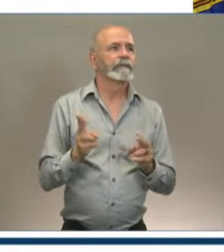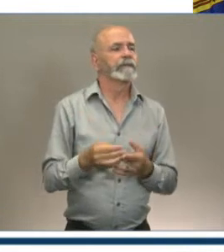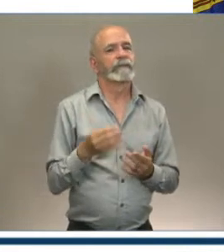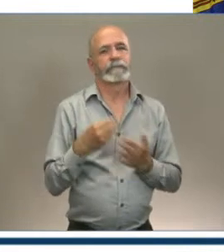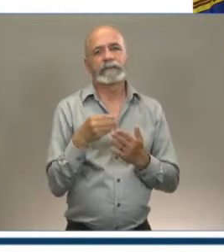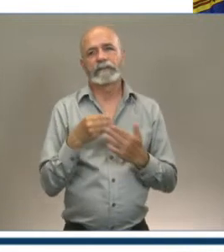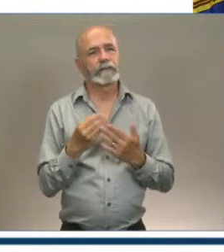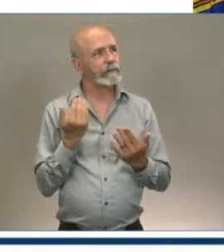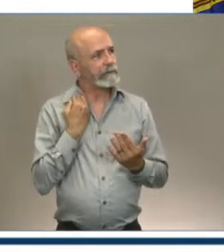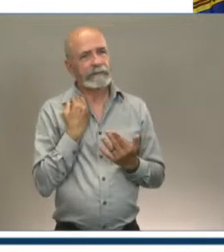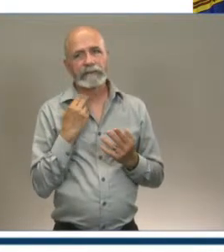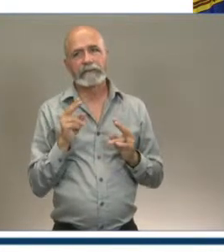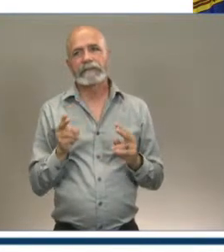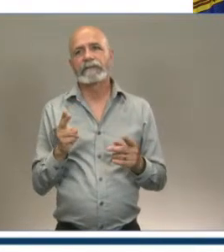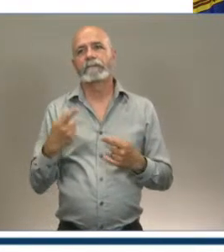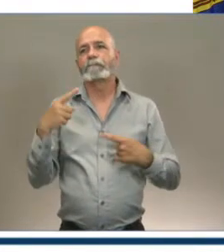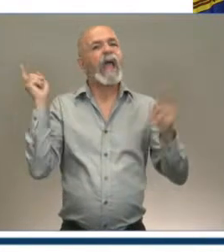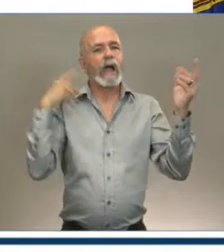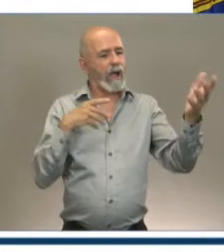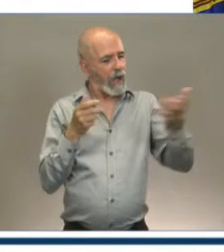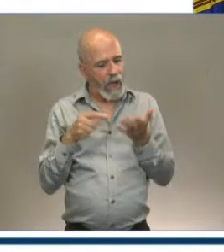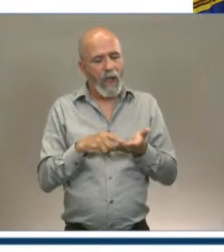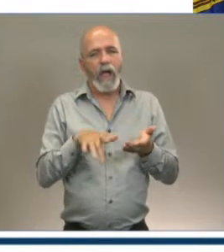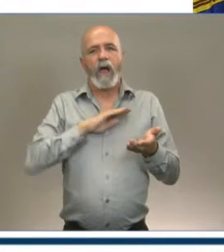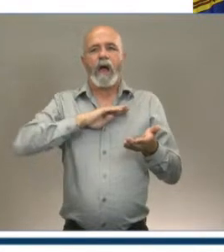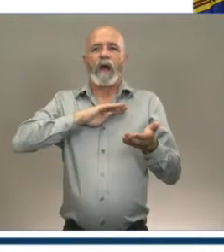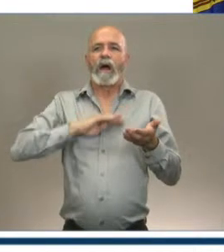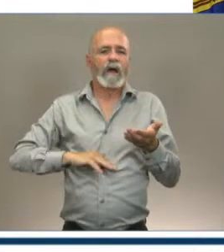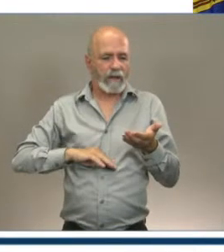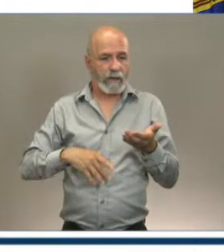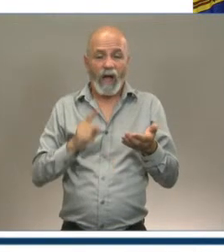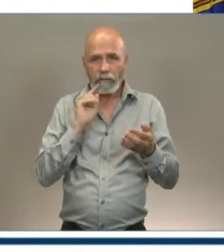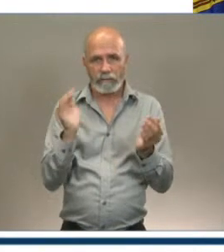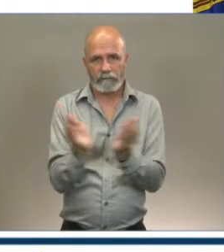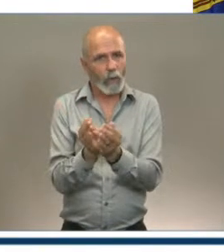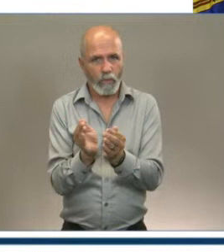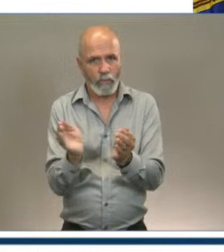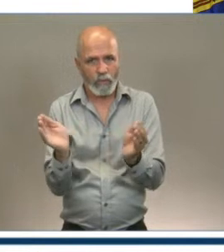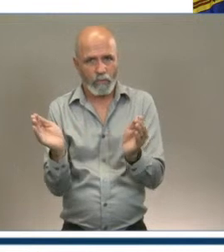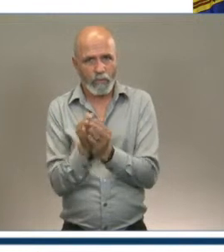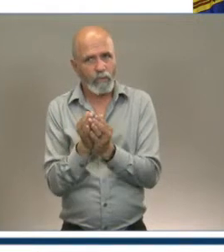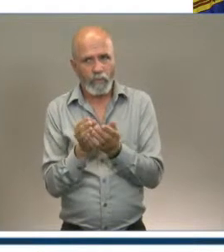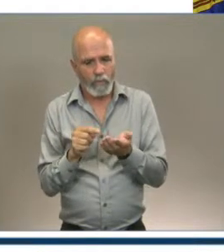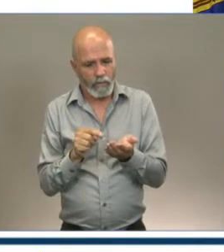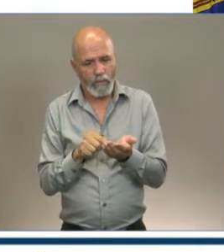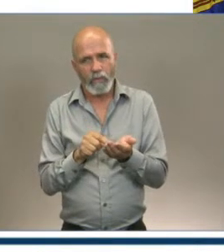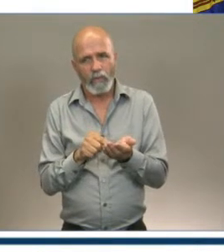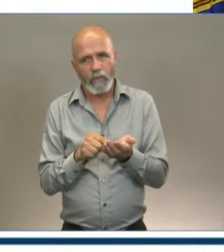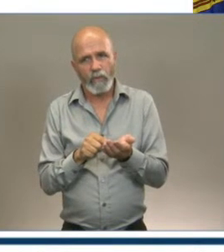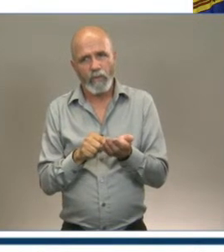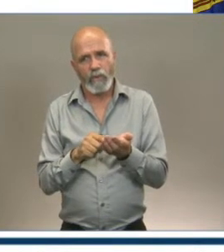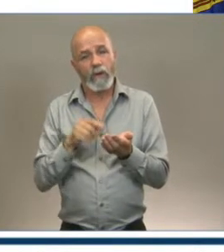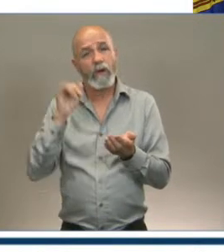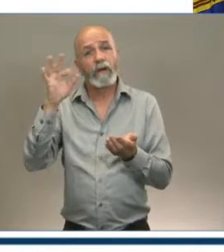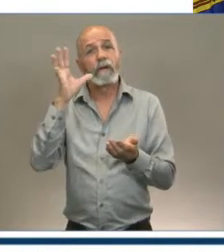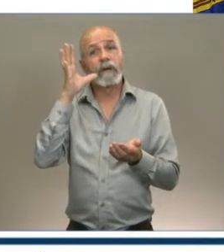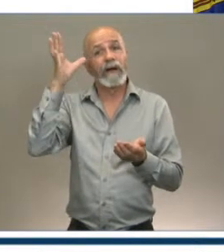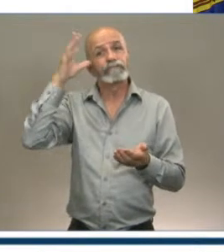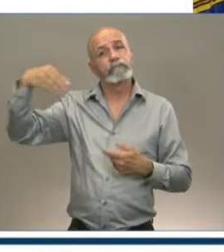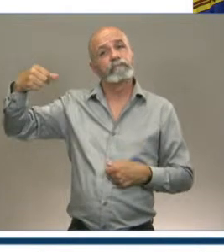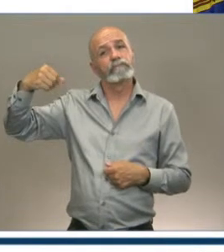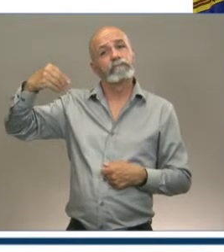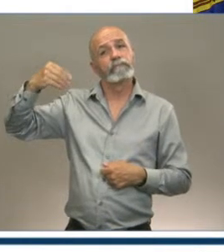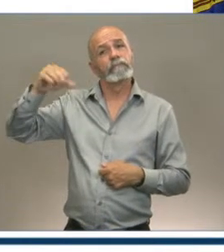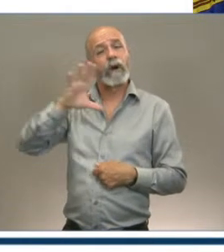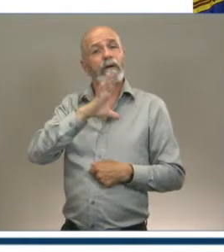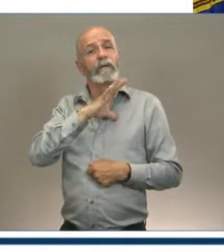But it's just a tiny portion of what they usually bring in from parent fees. So what is your government doing to make sure that these centers can